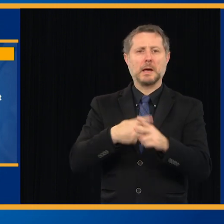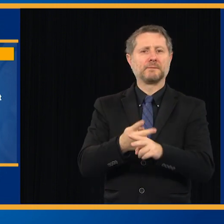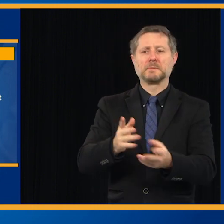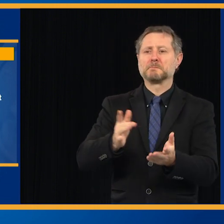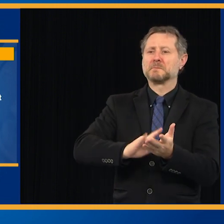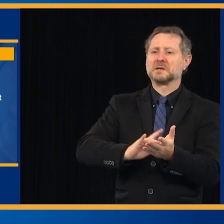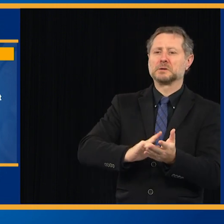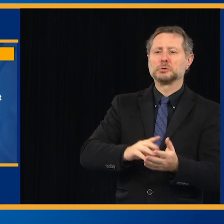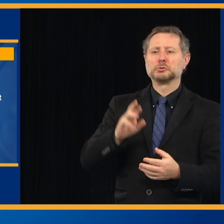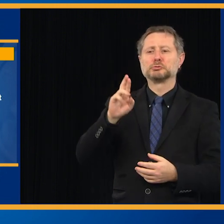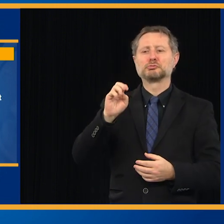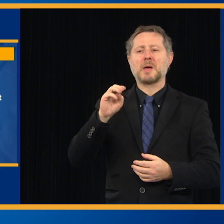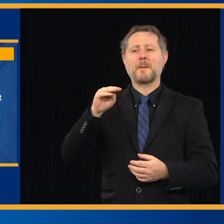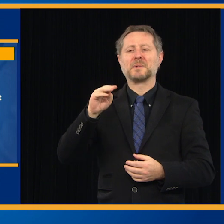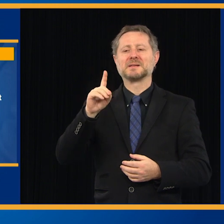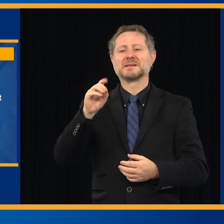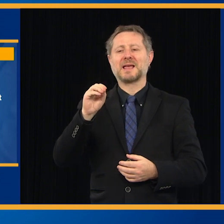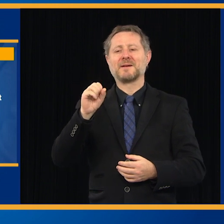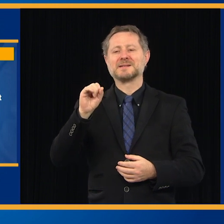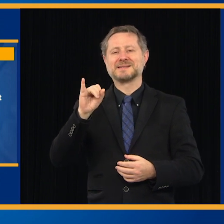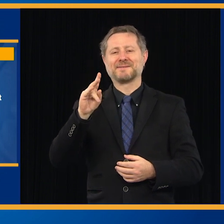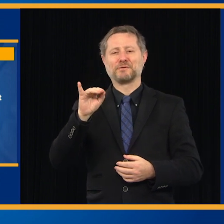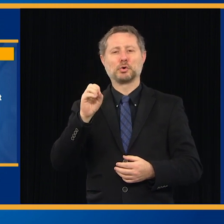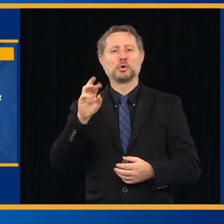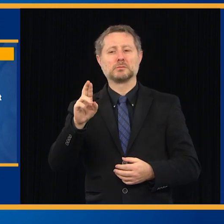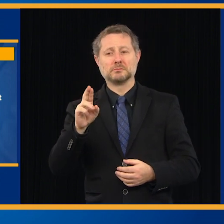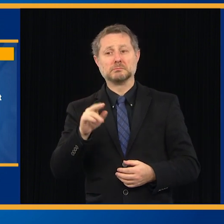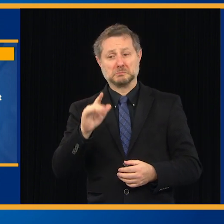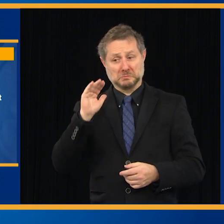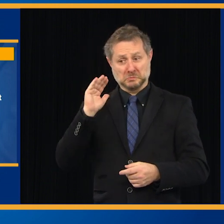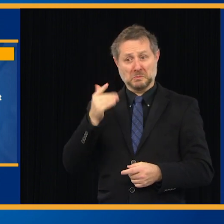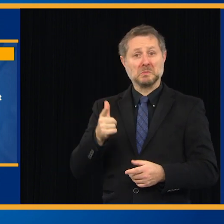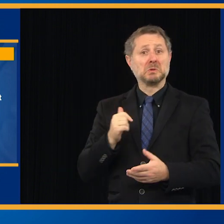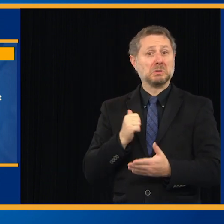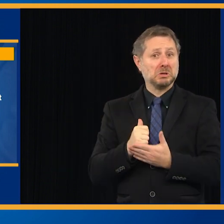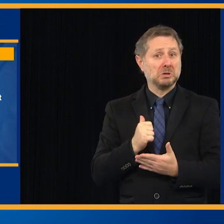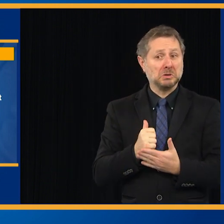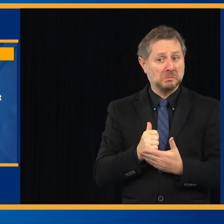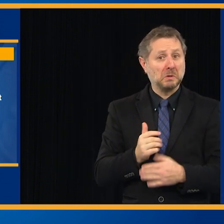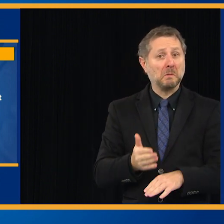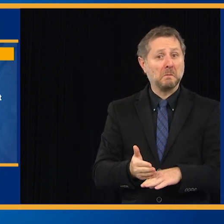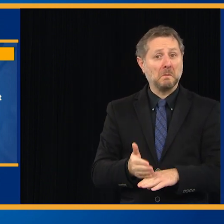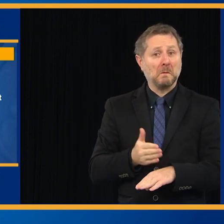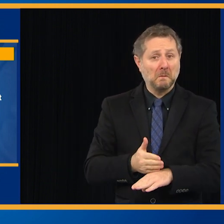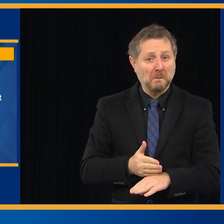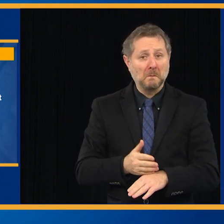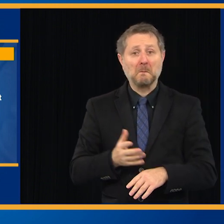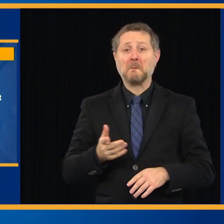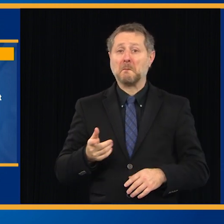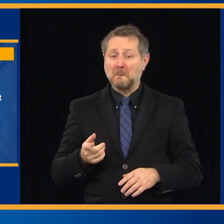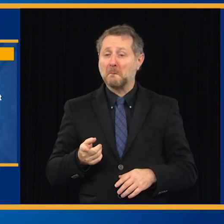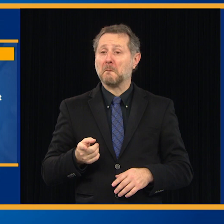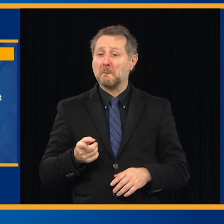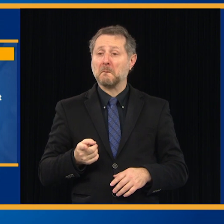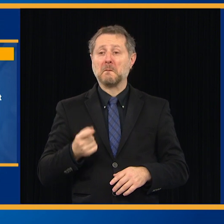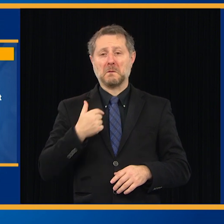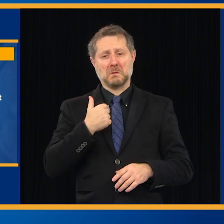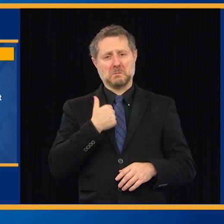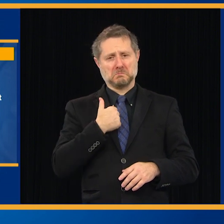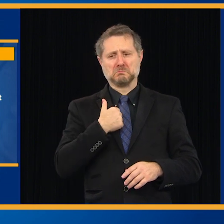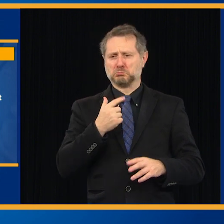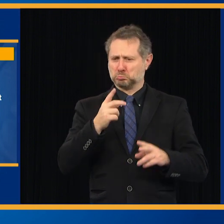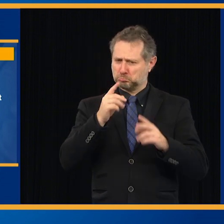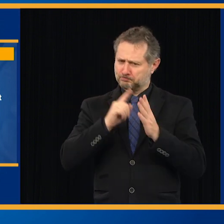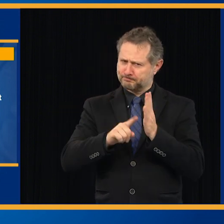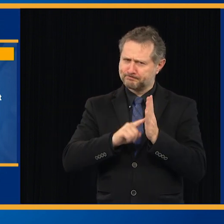Remdesivir has been shown to have some positive effect, and we're desperately looking